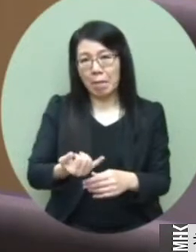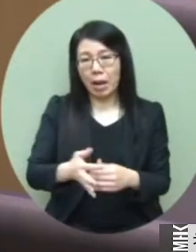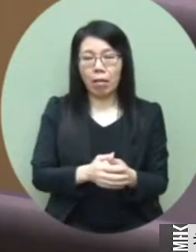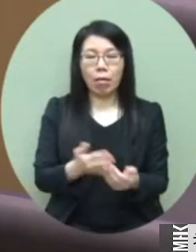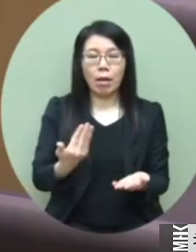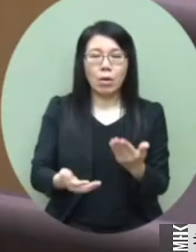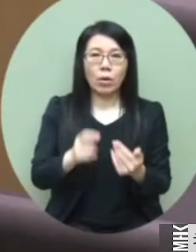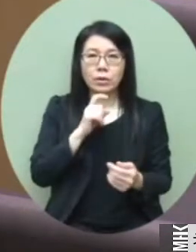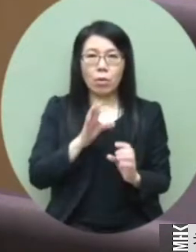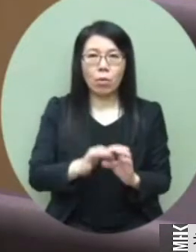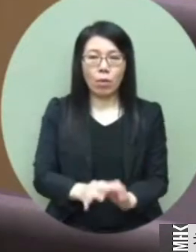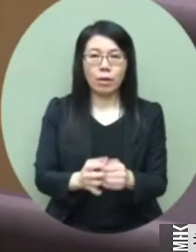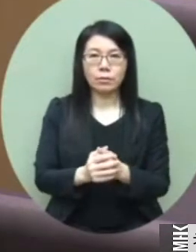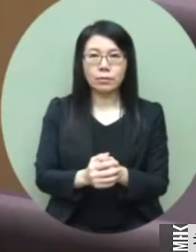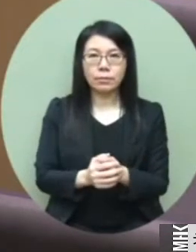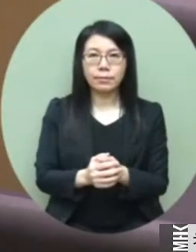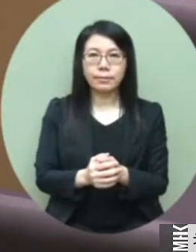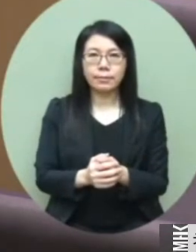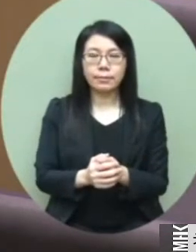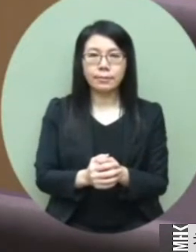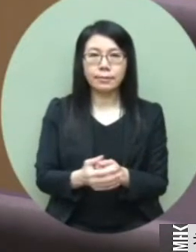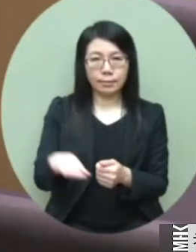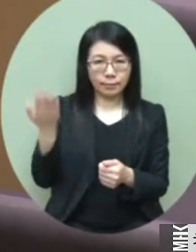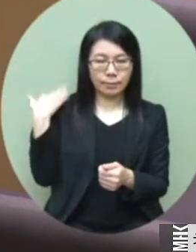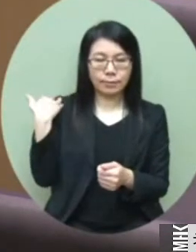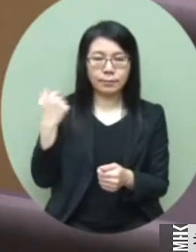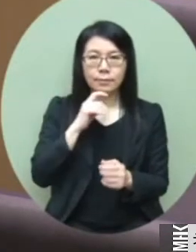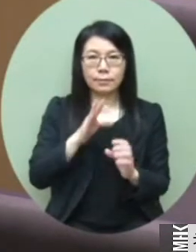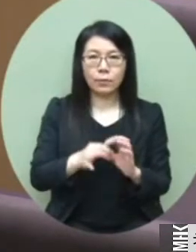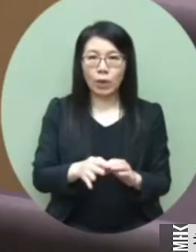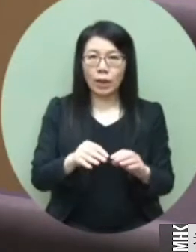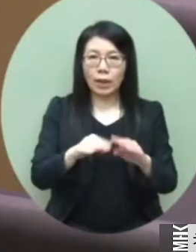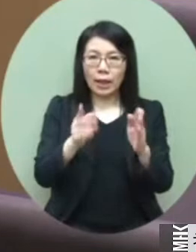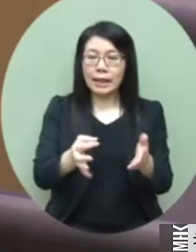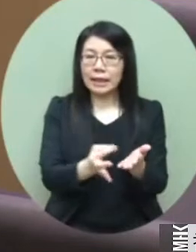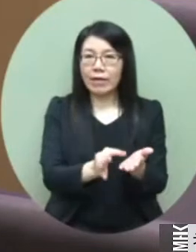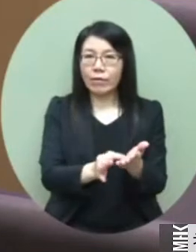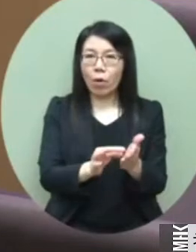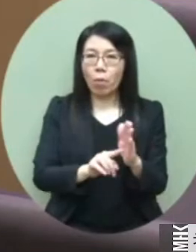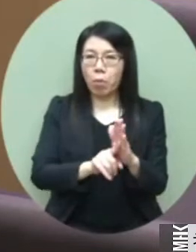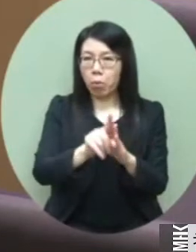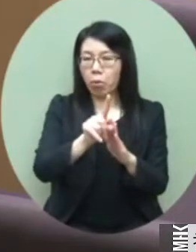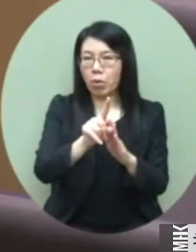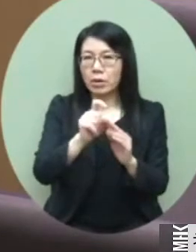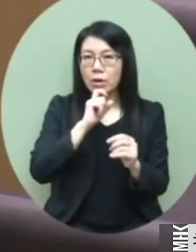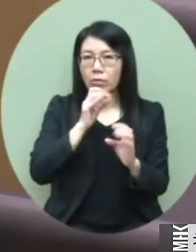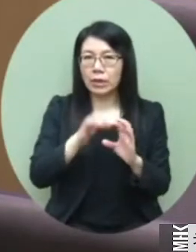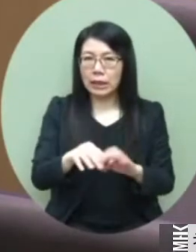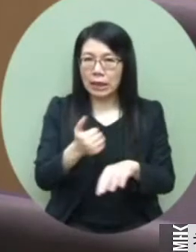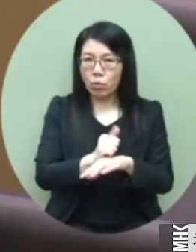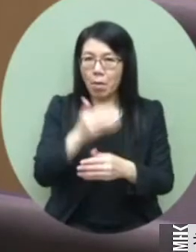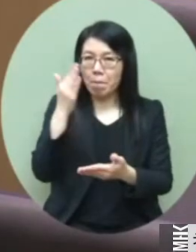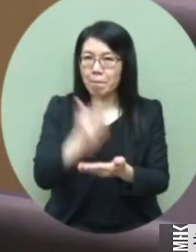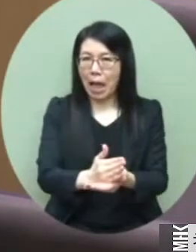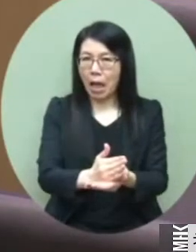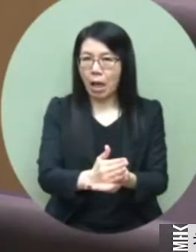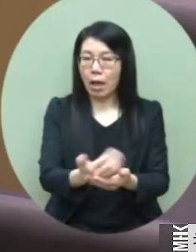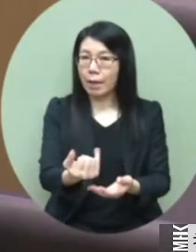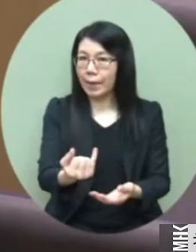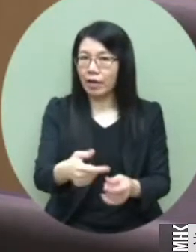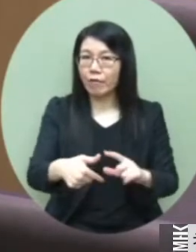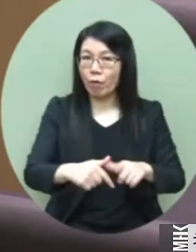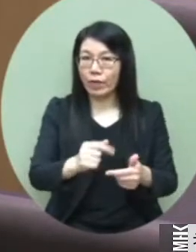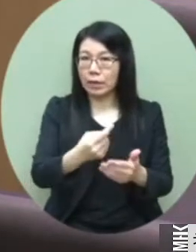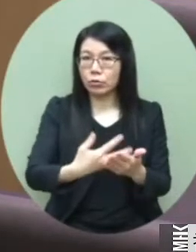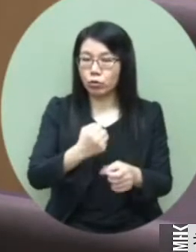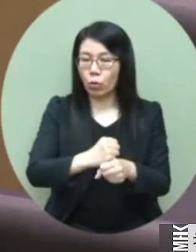if COVID cases surge in certain premises? If yes, to what extent, if the number of cases goes up again, the premises will be asked